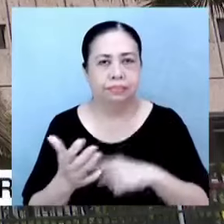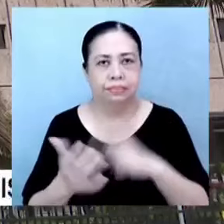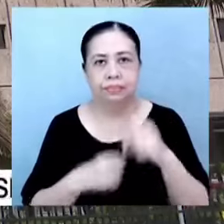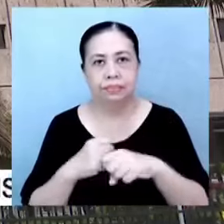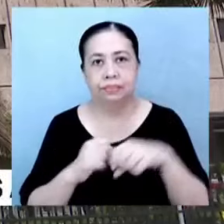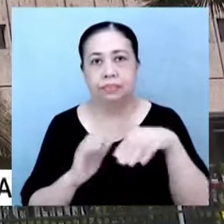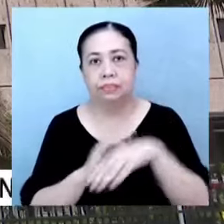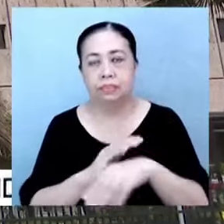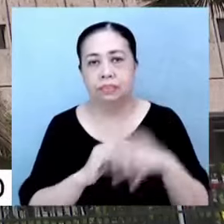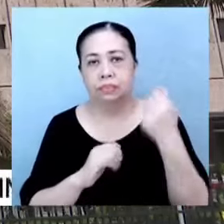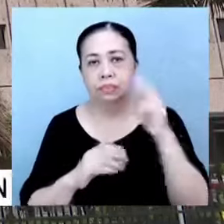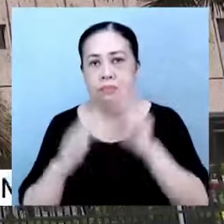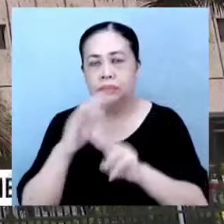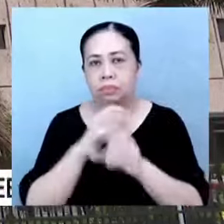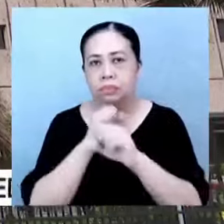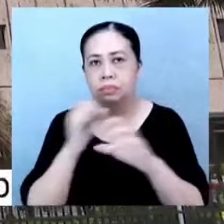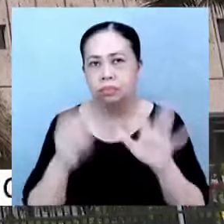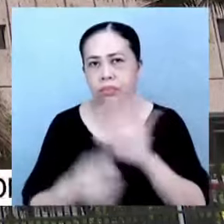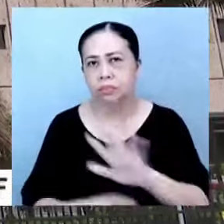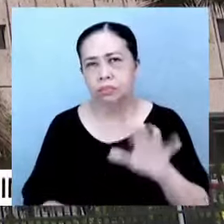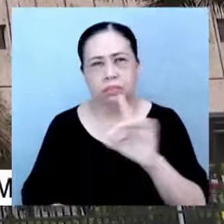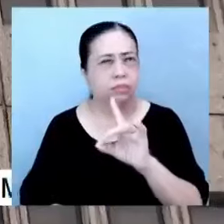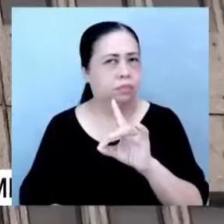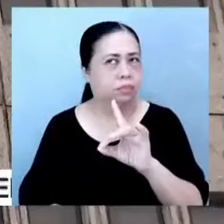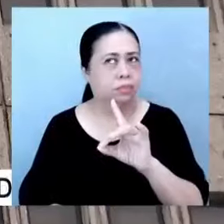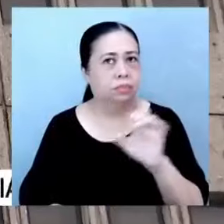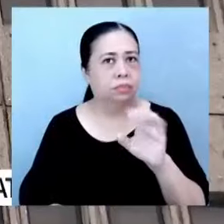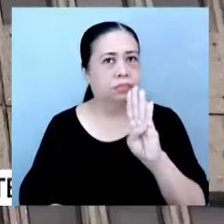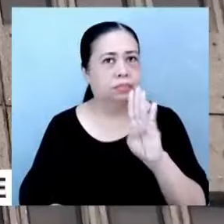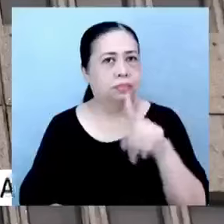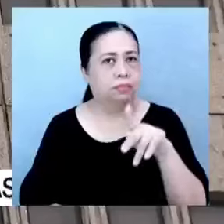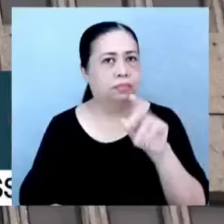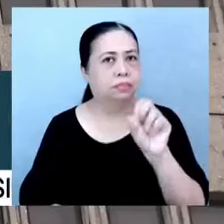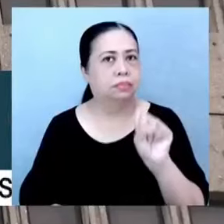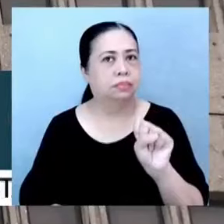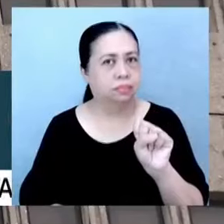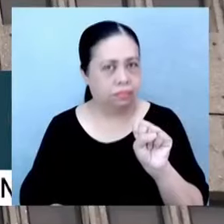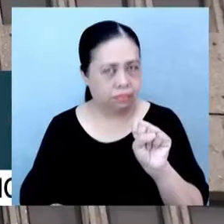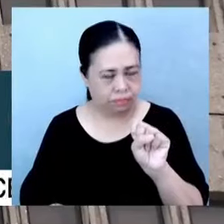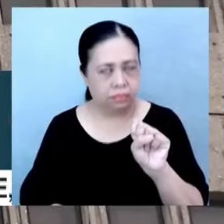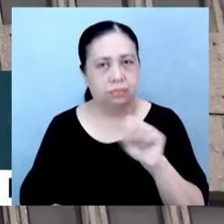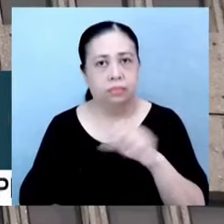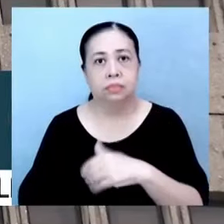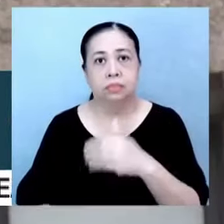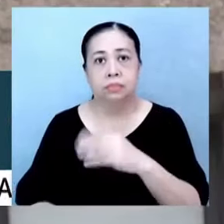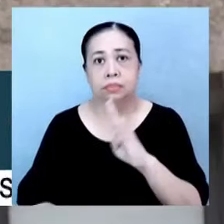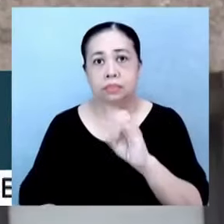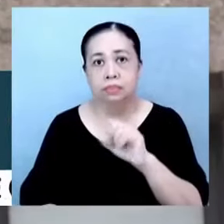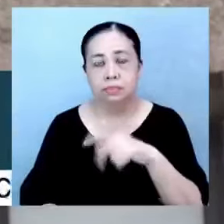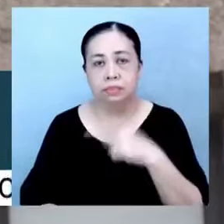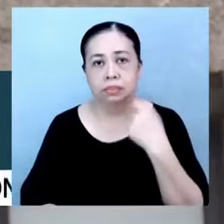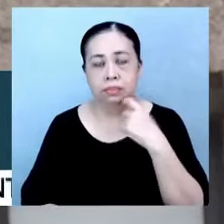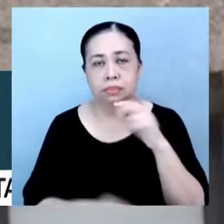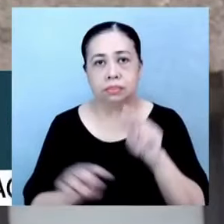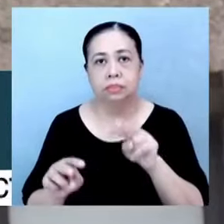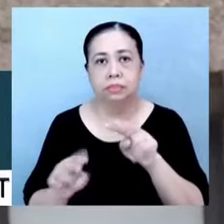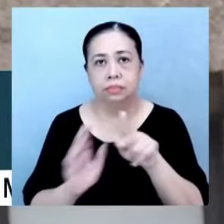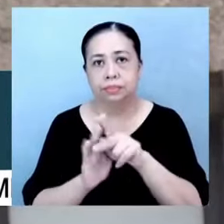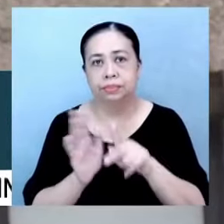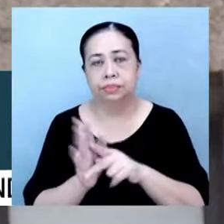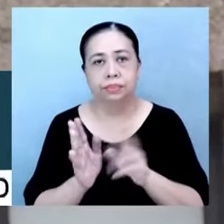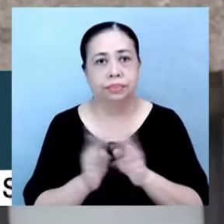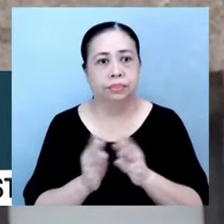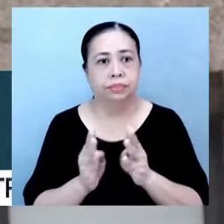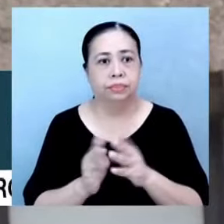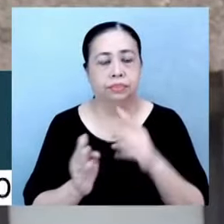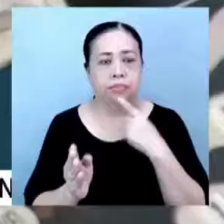its initial projection of about 100 BPS. Now, the BSP, in its latest monetary policy meeting, held its